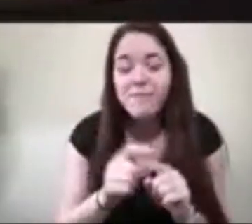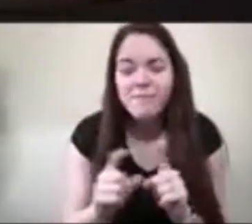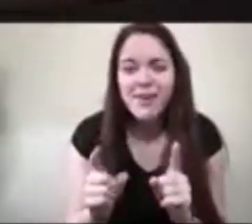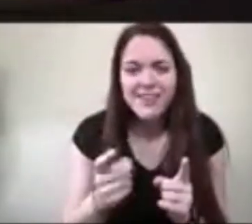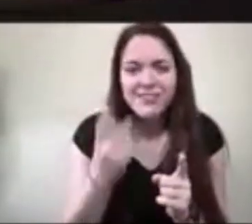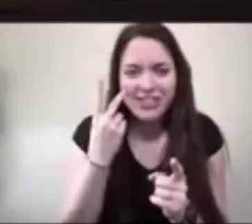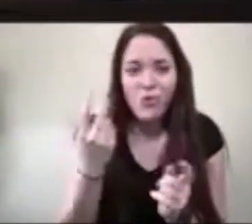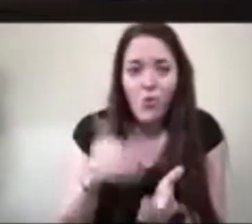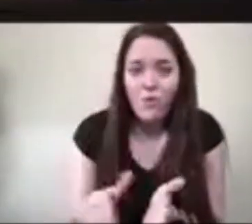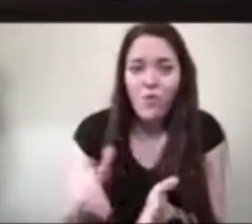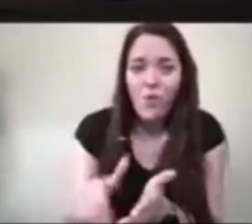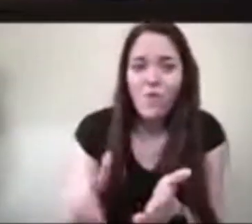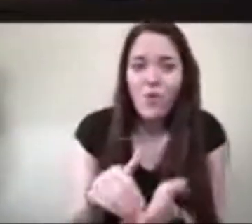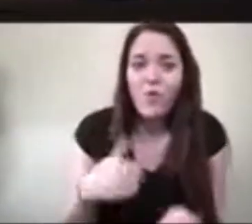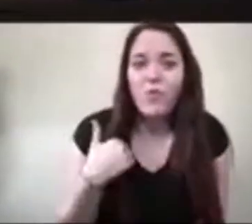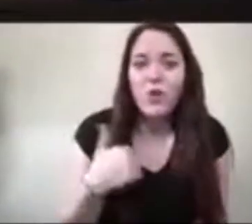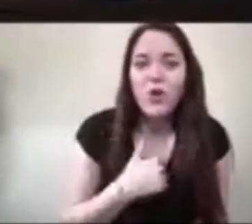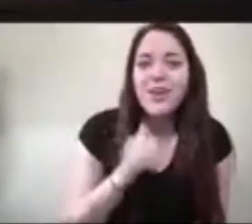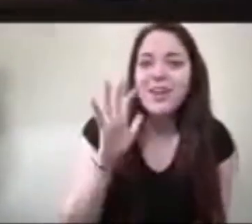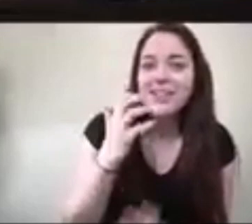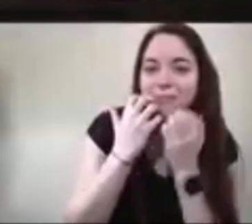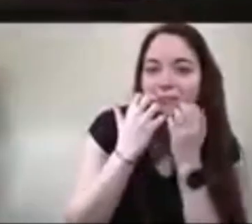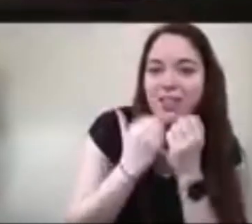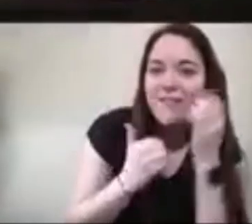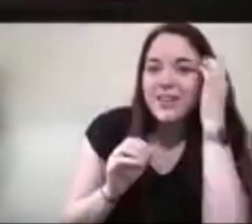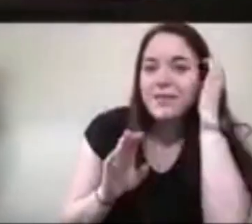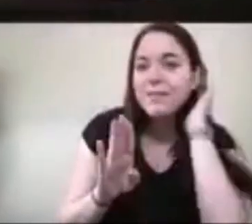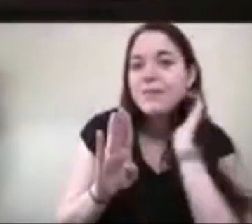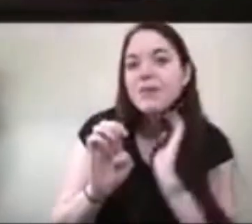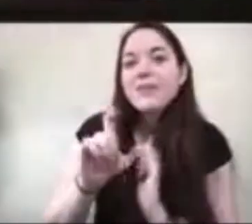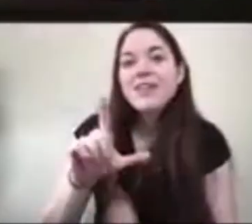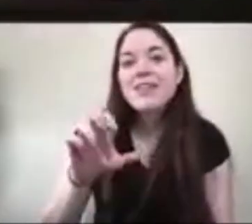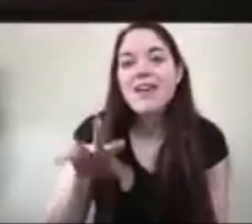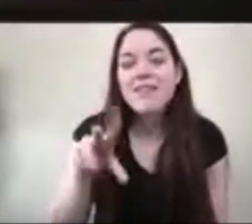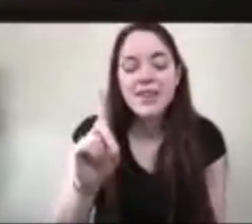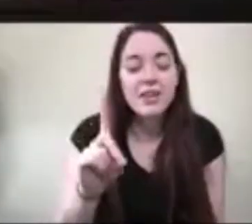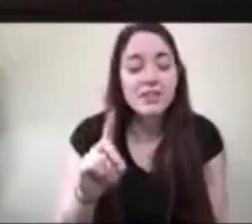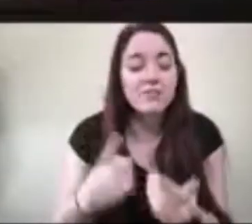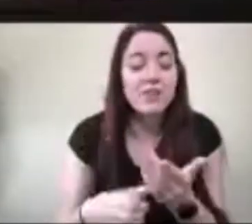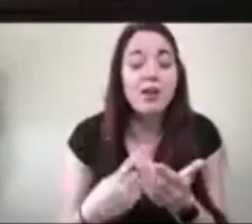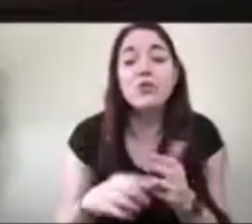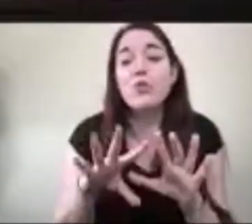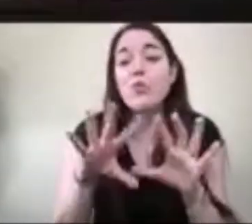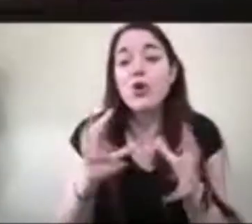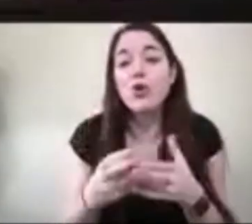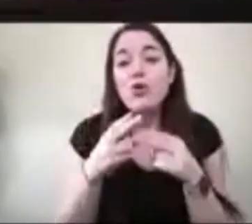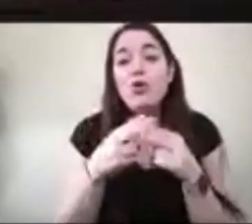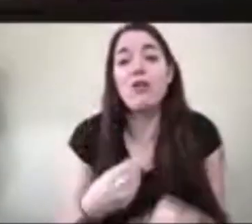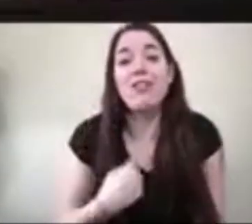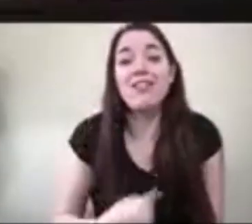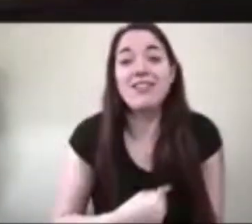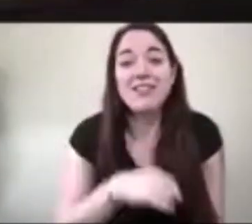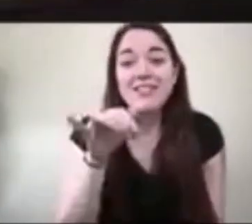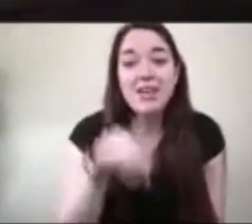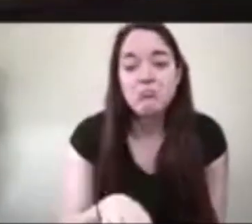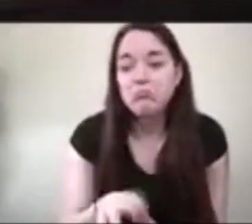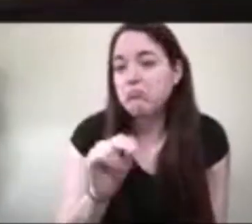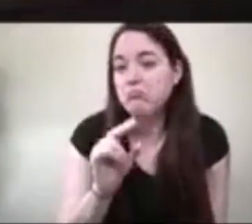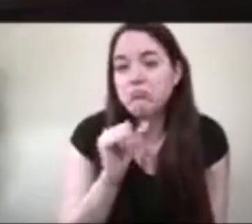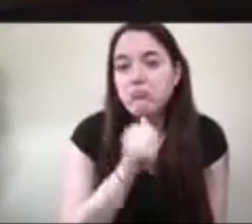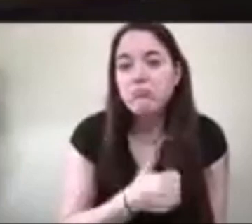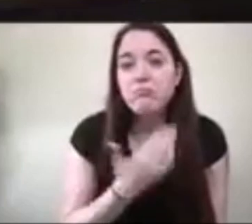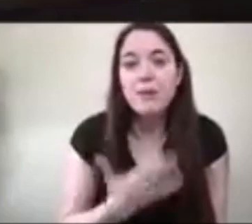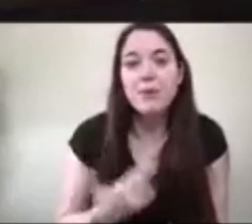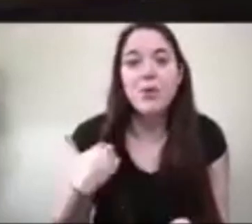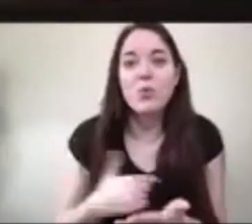beloved. But you know, sometimes the world doesn't call us beloved. We wake up and we might have another title